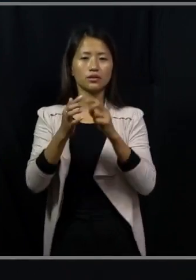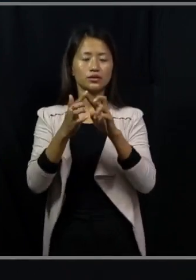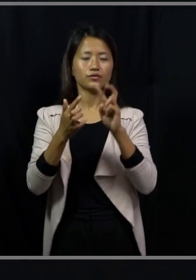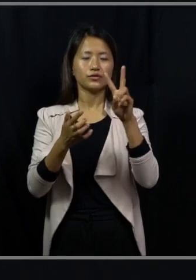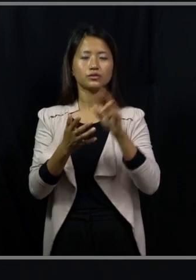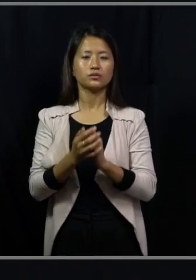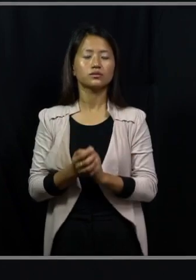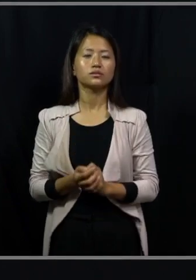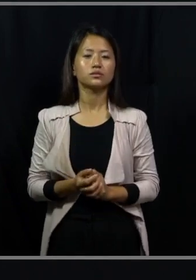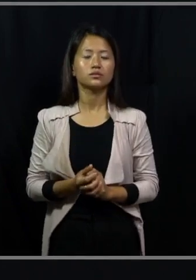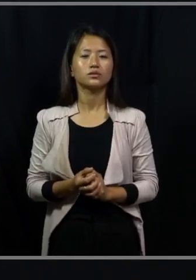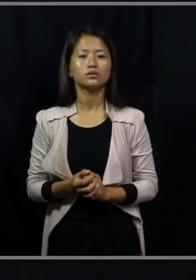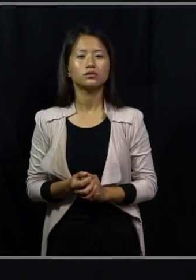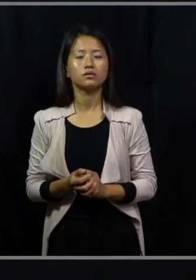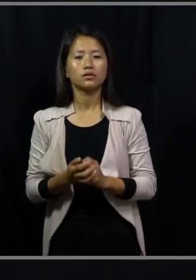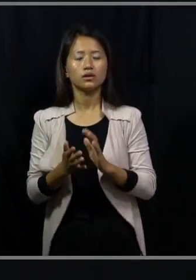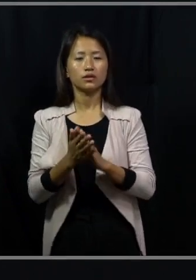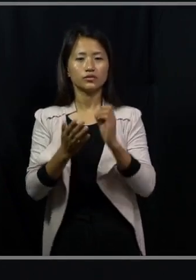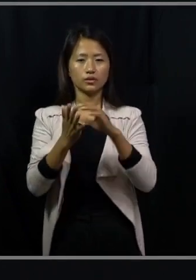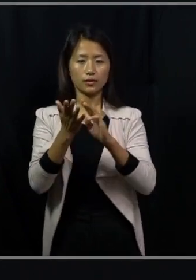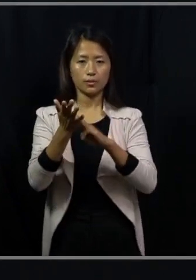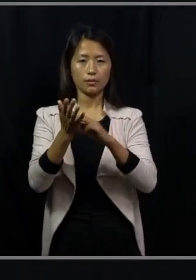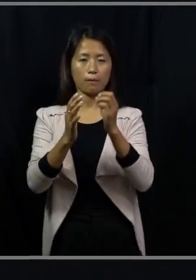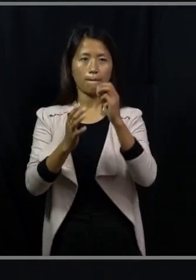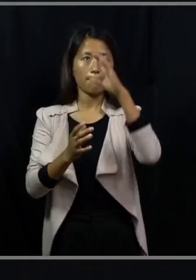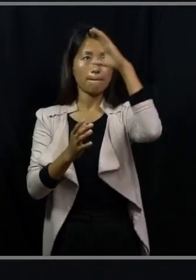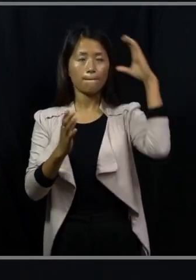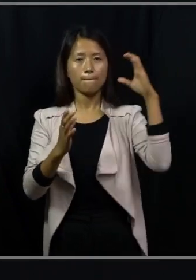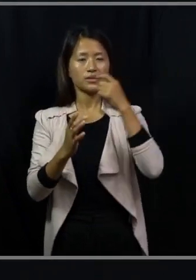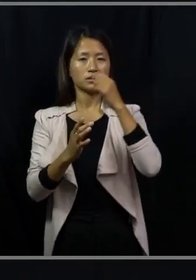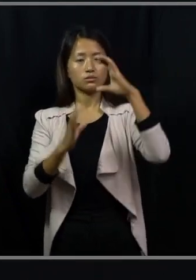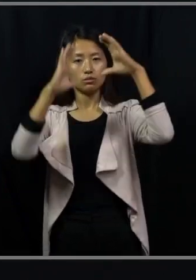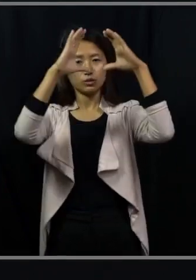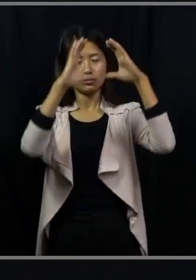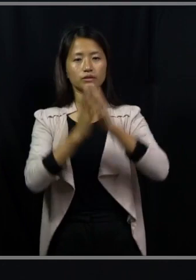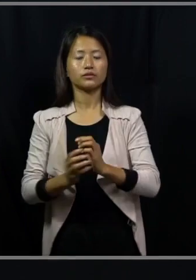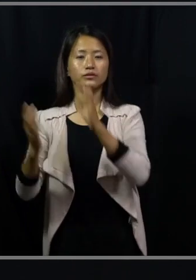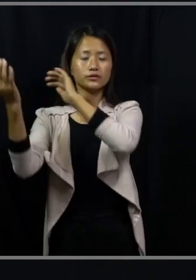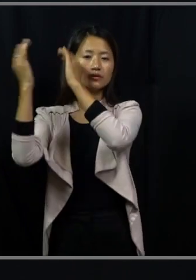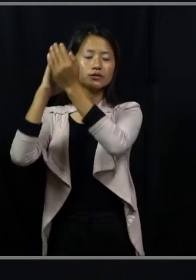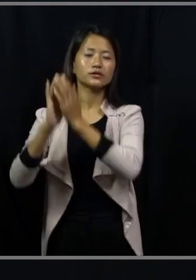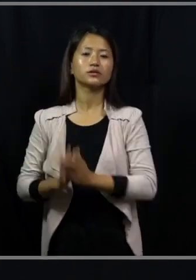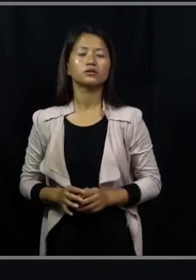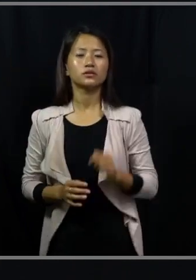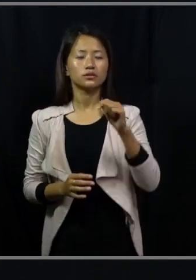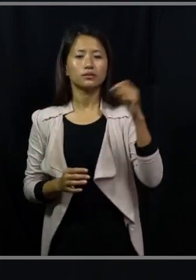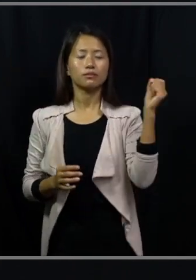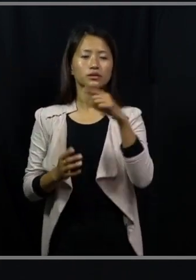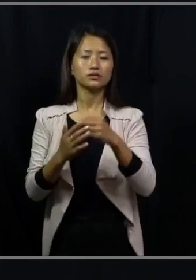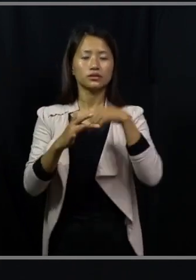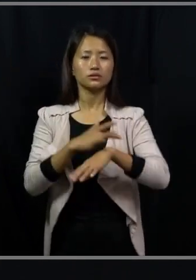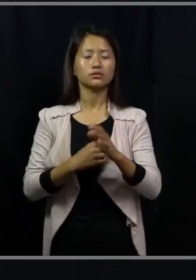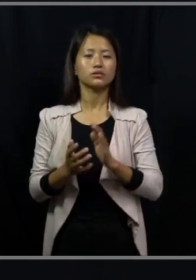revolution, according to the revolution of the moon around the earth, and also the months